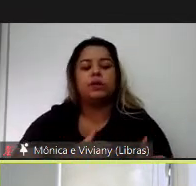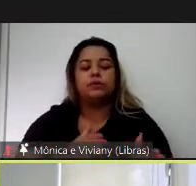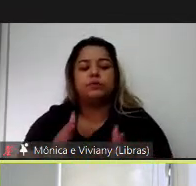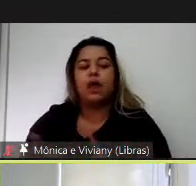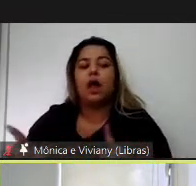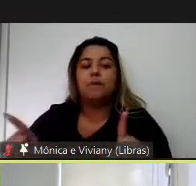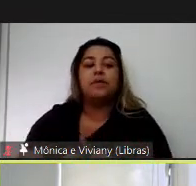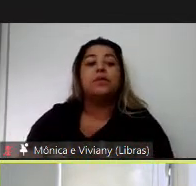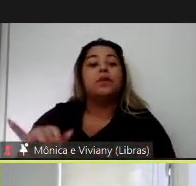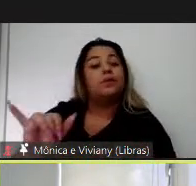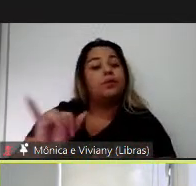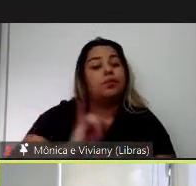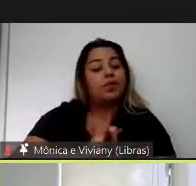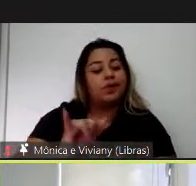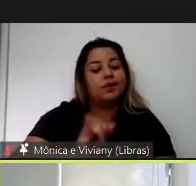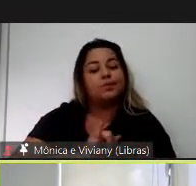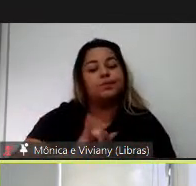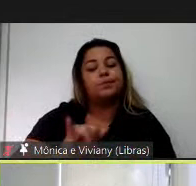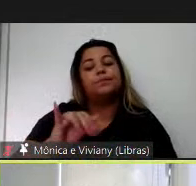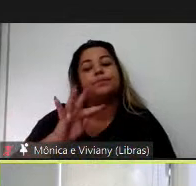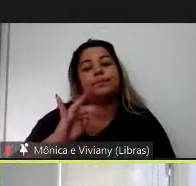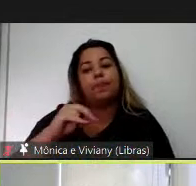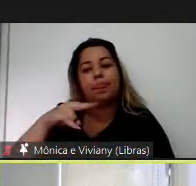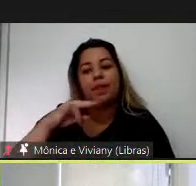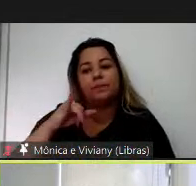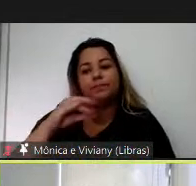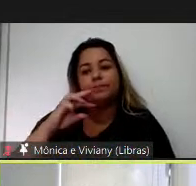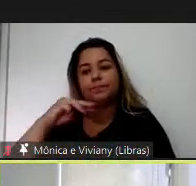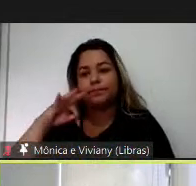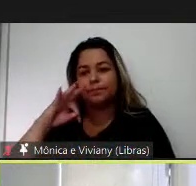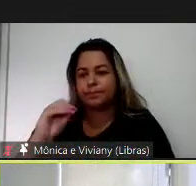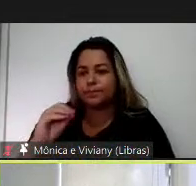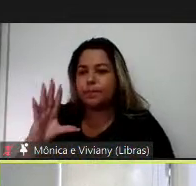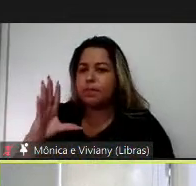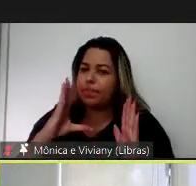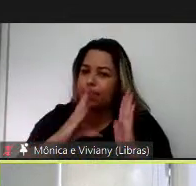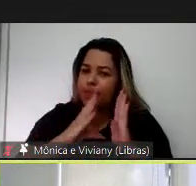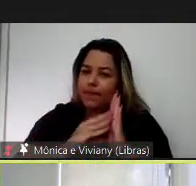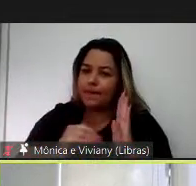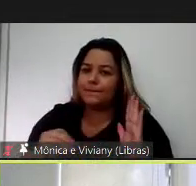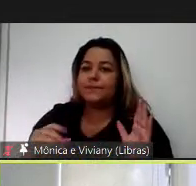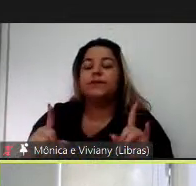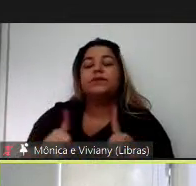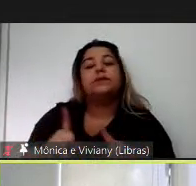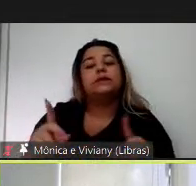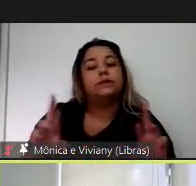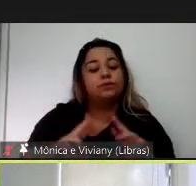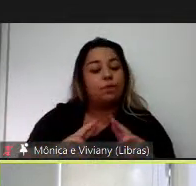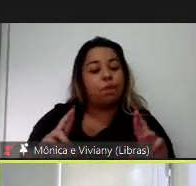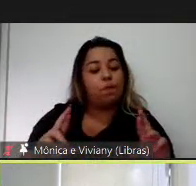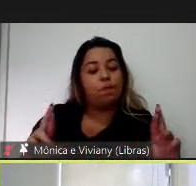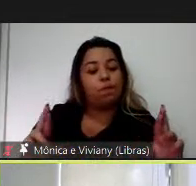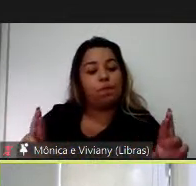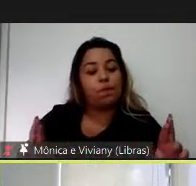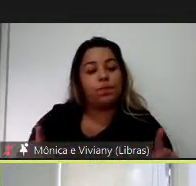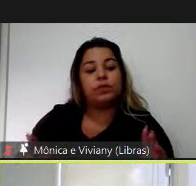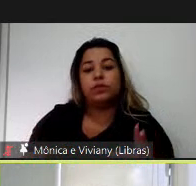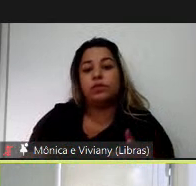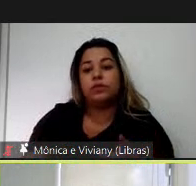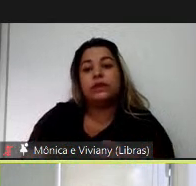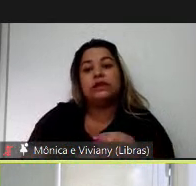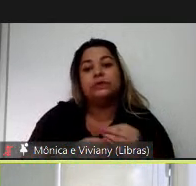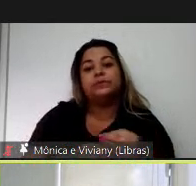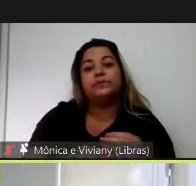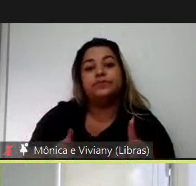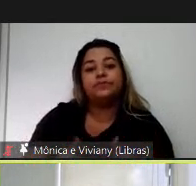an innovation in our finance strategy with a different model